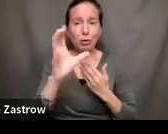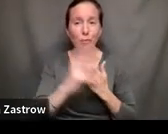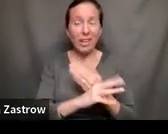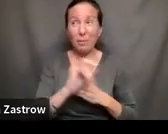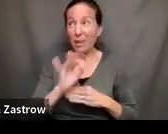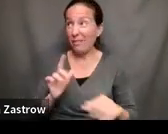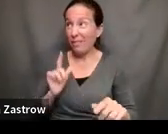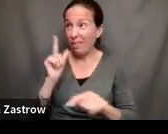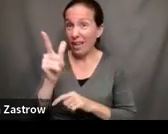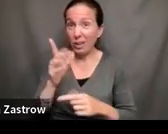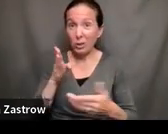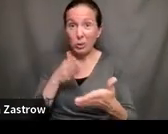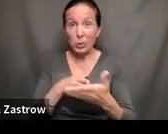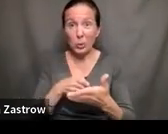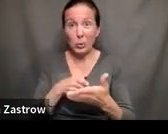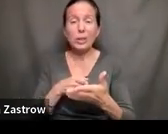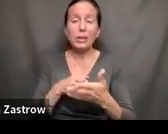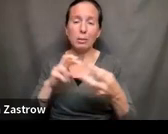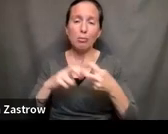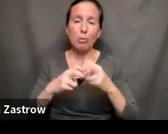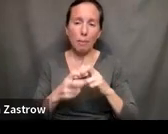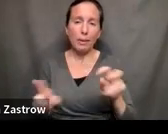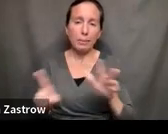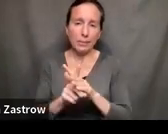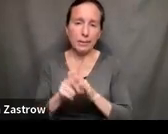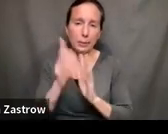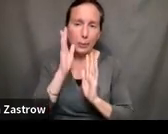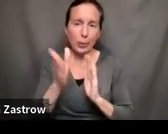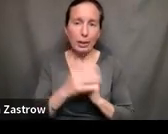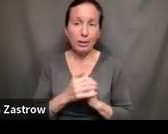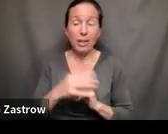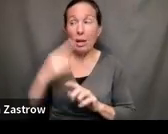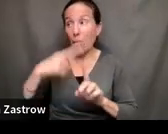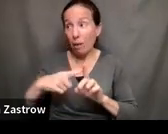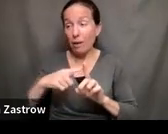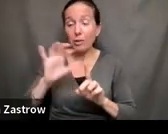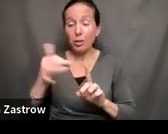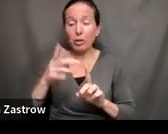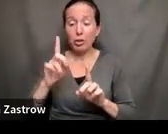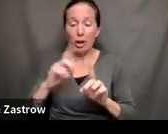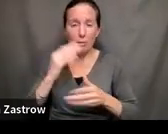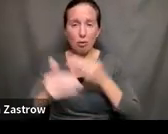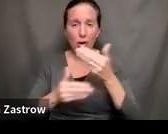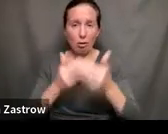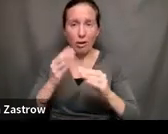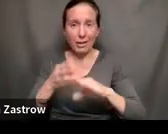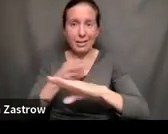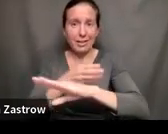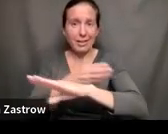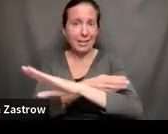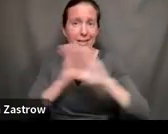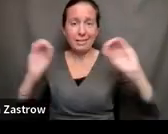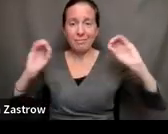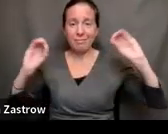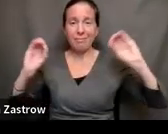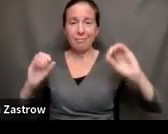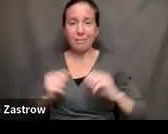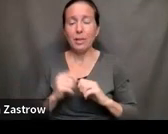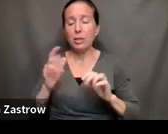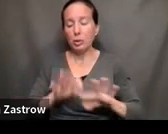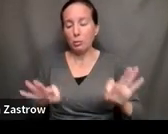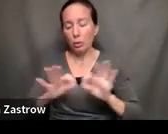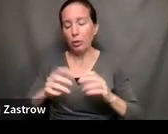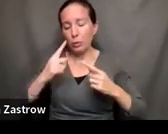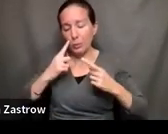you. And your kids won't be making progress. Maybe. Maybe they will. Maybe they won't. We don't know. We won't know because we won't have the data.